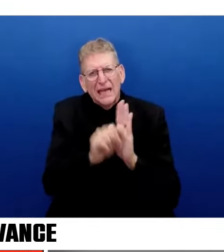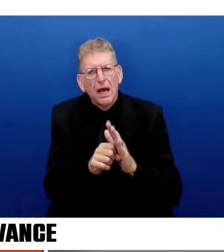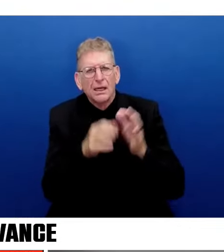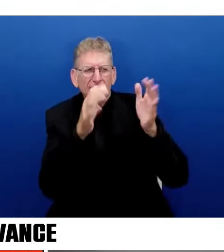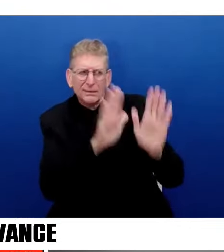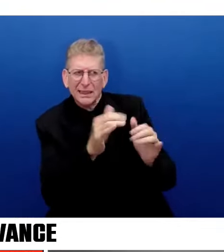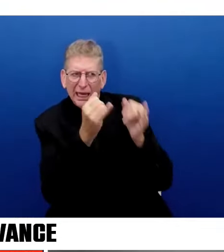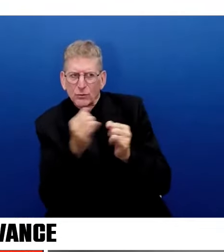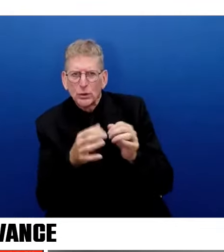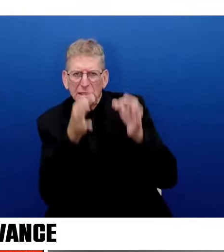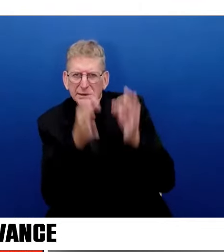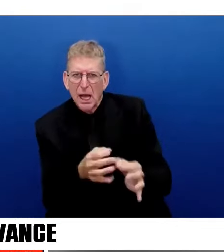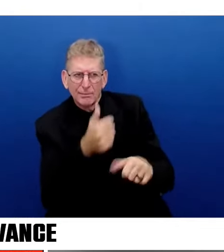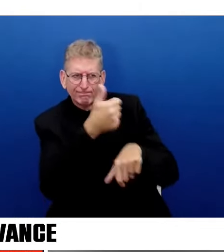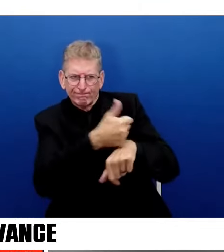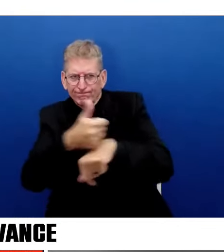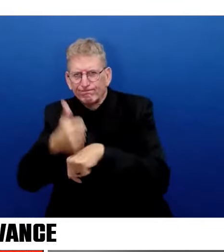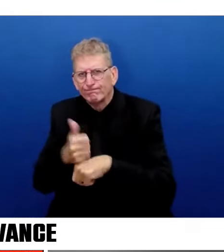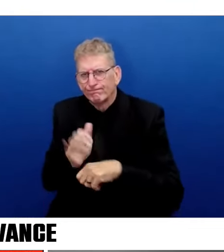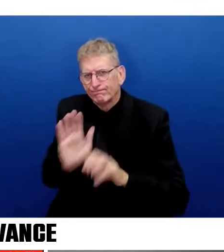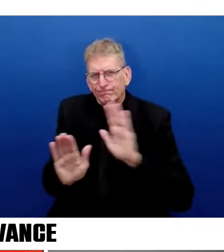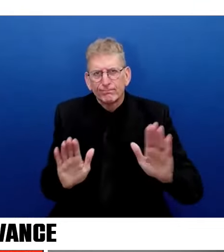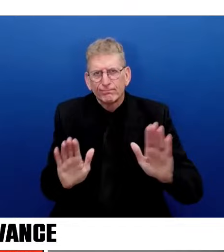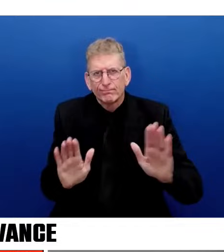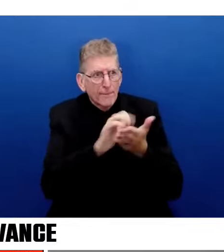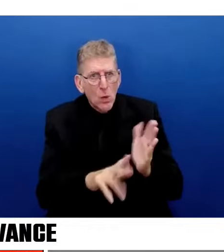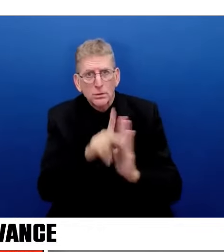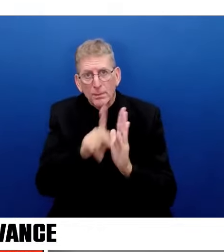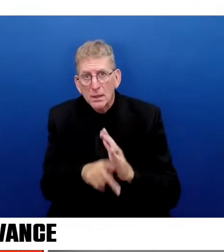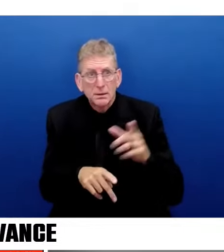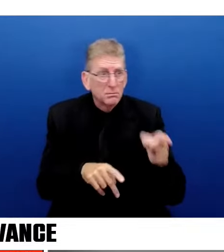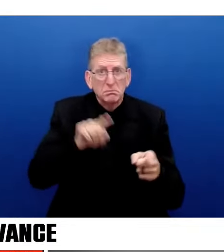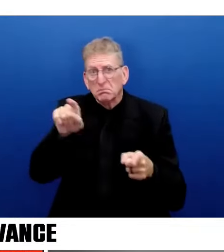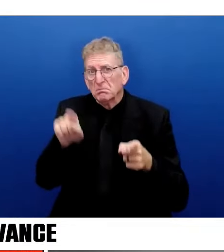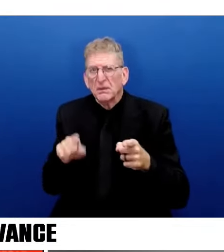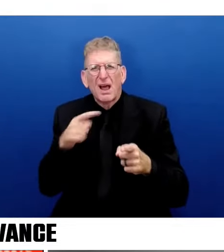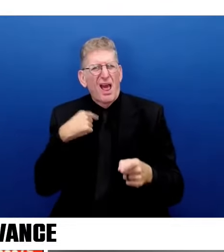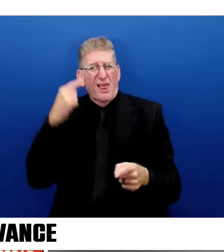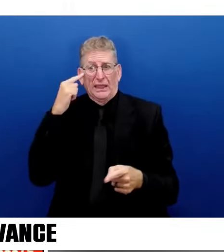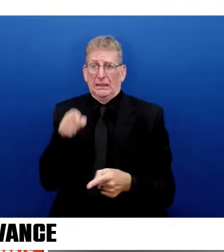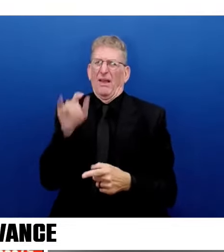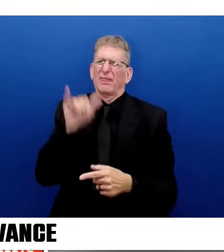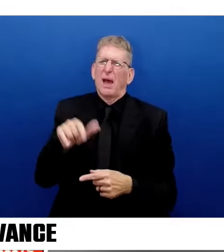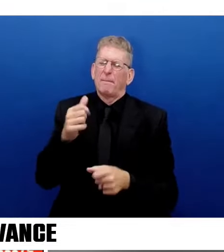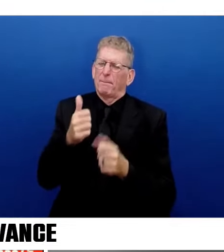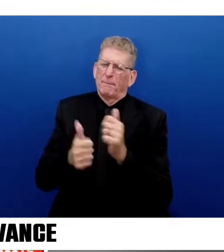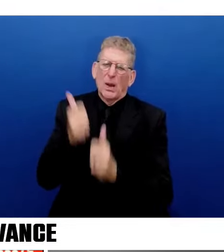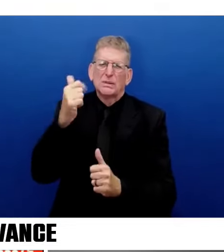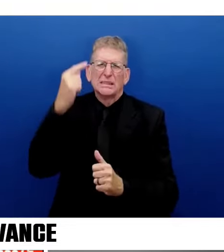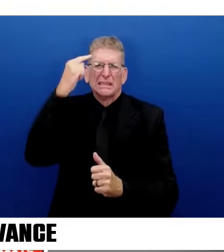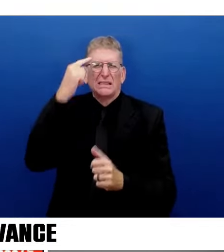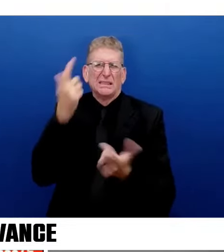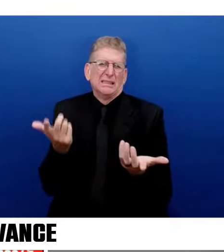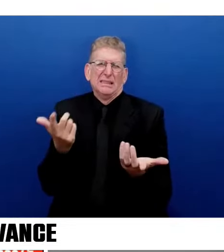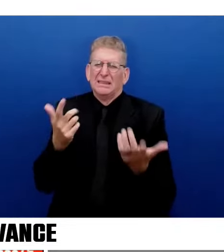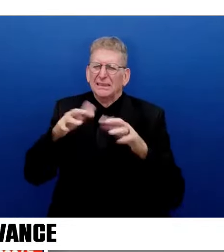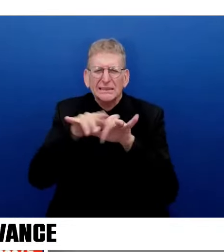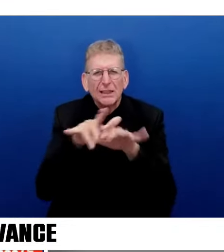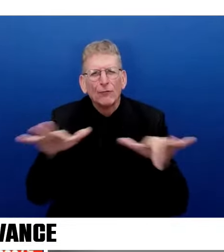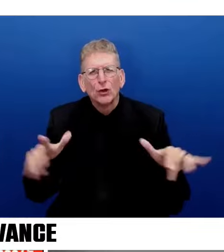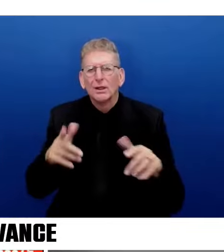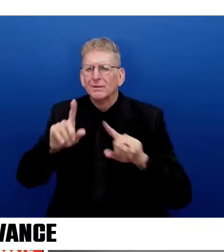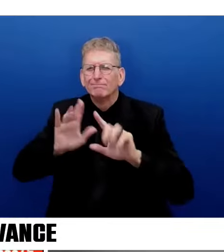that's what makes the most sense in a very big, a very diverse, and let's be honest, sometimes a very, very messy and divided country. Governor,